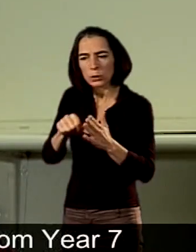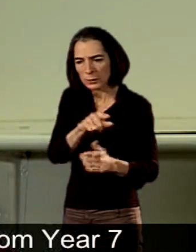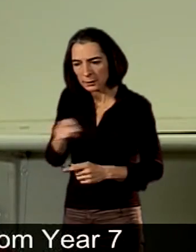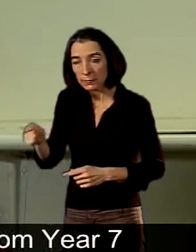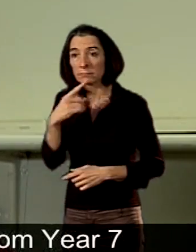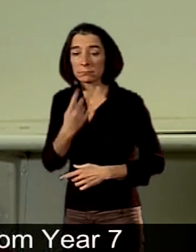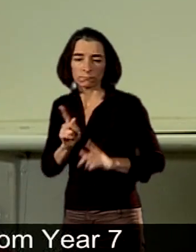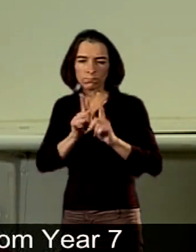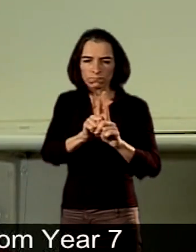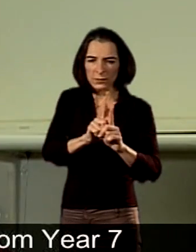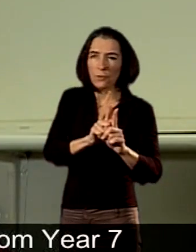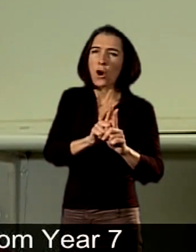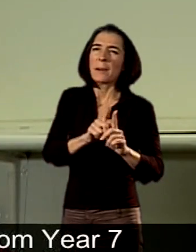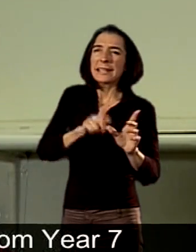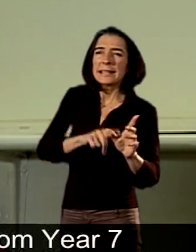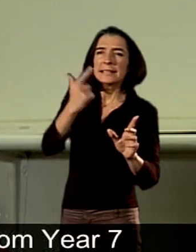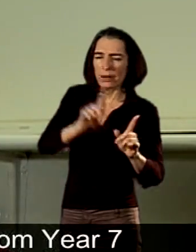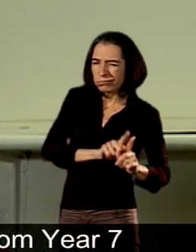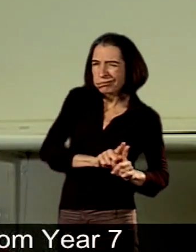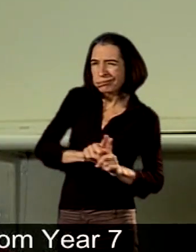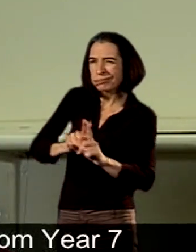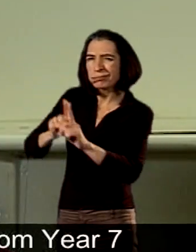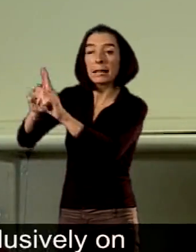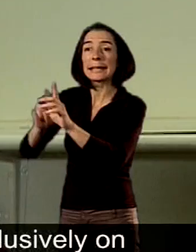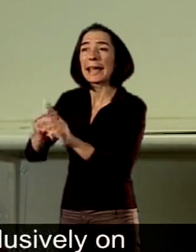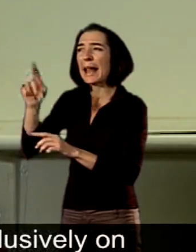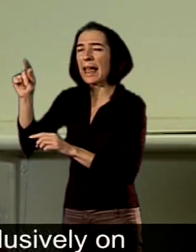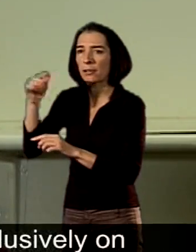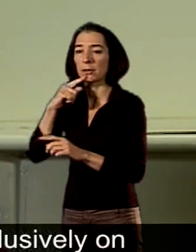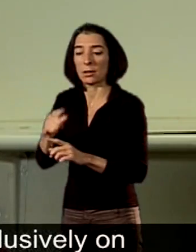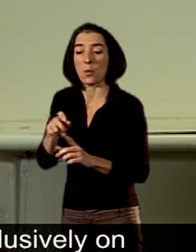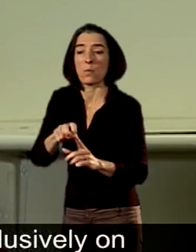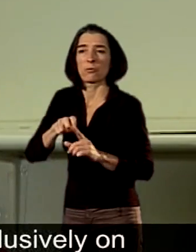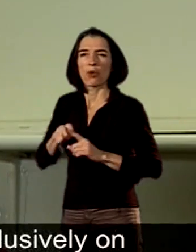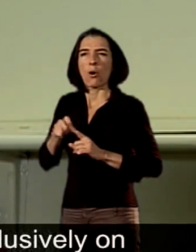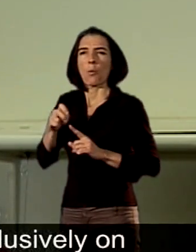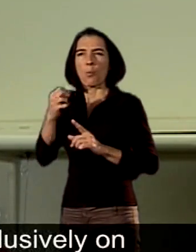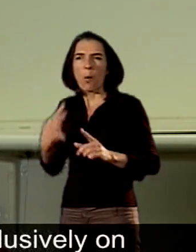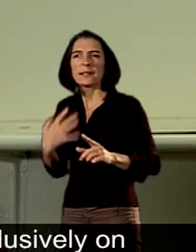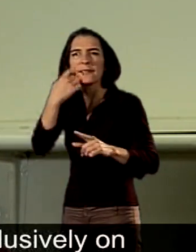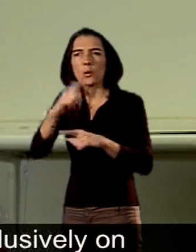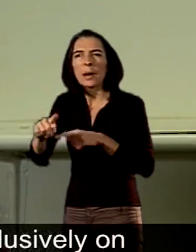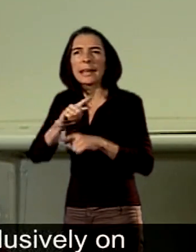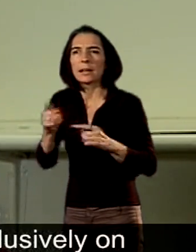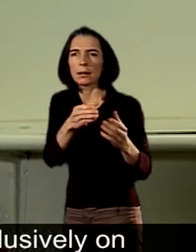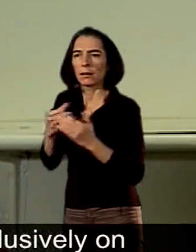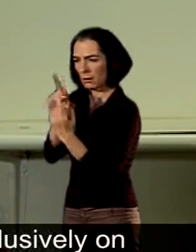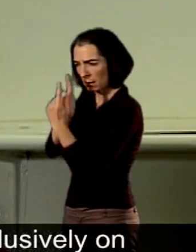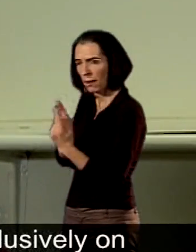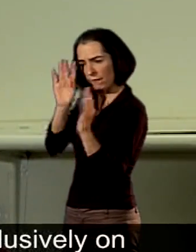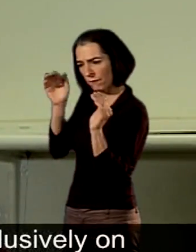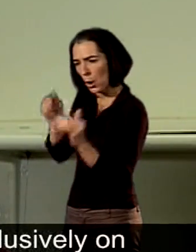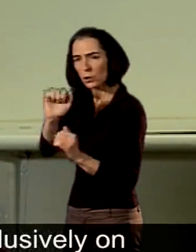attached to the student from Year 7 to Year 11 when they leave. They withdraw from one lesson per week and work exclusively on